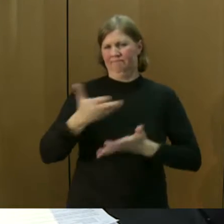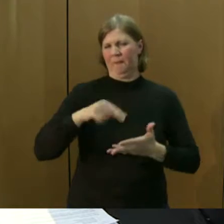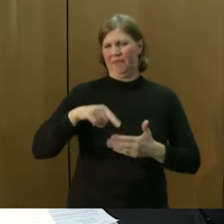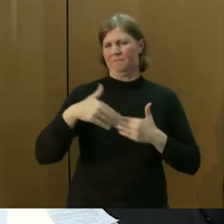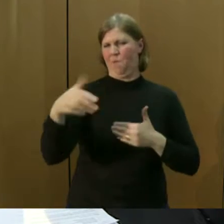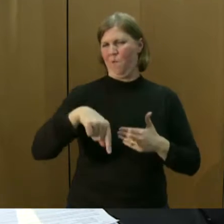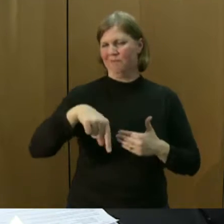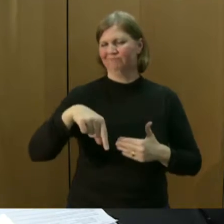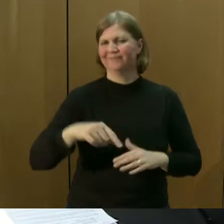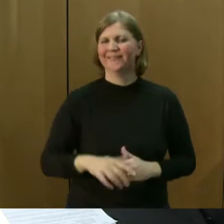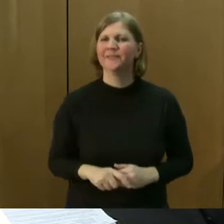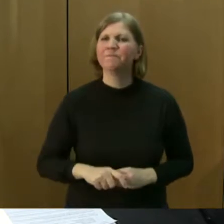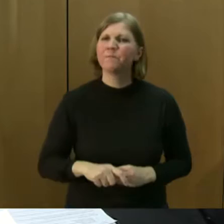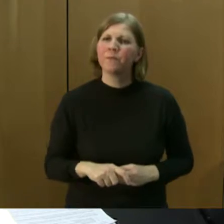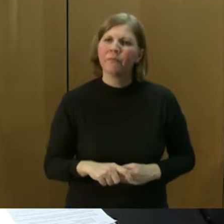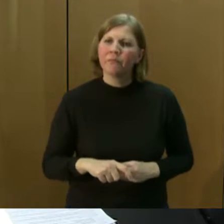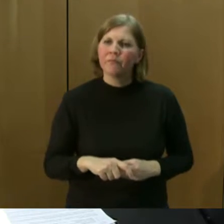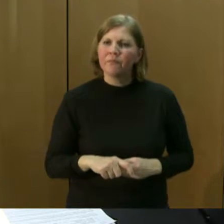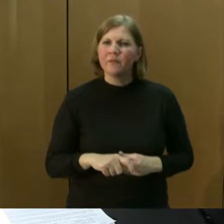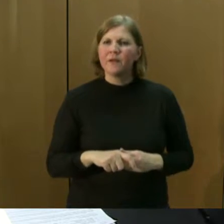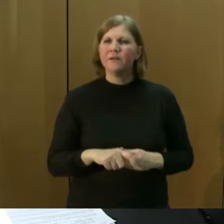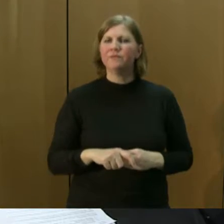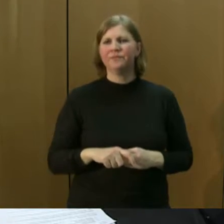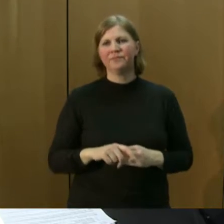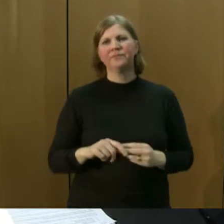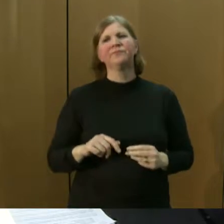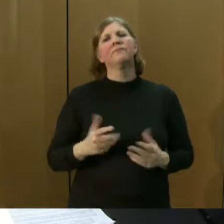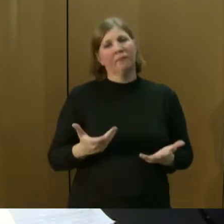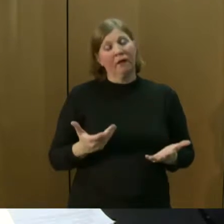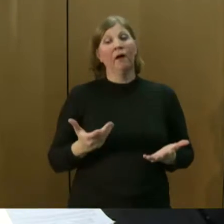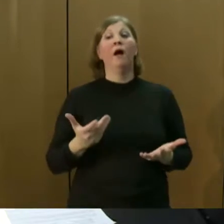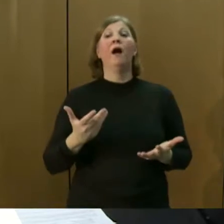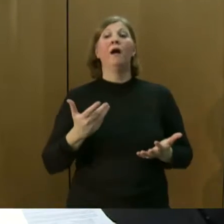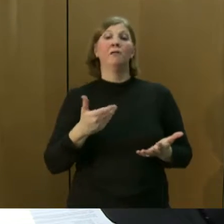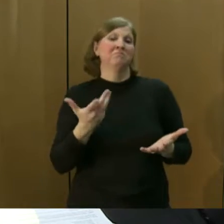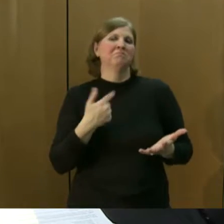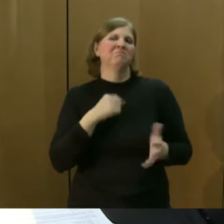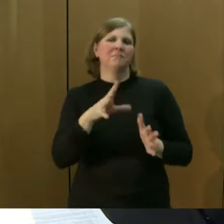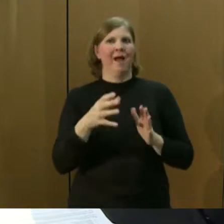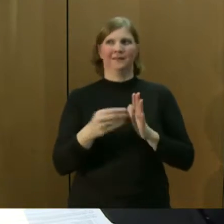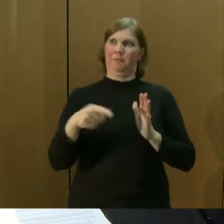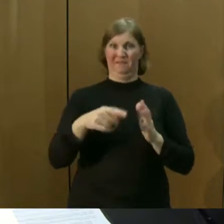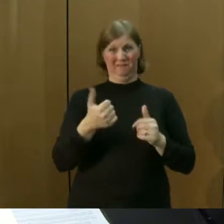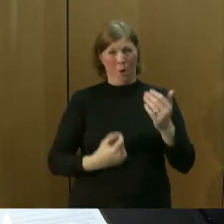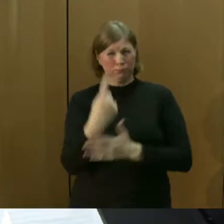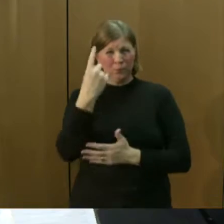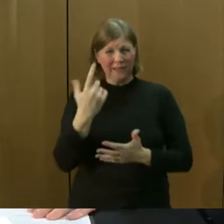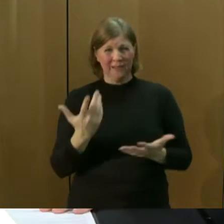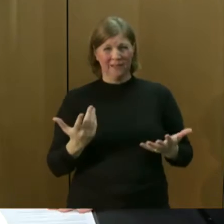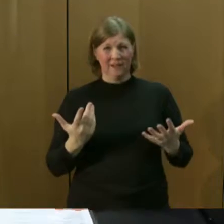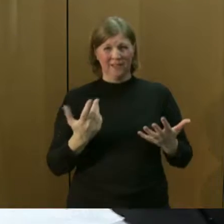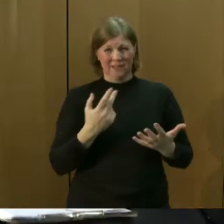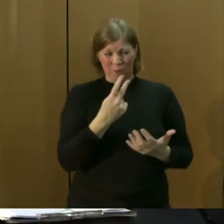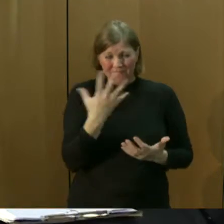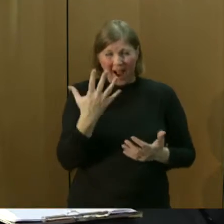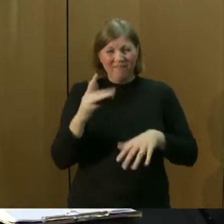that Mary touched on, in terms of, oh wow, you get to do 25 shows back to back, where else do you get that? That's a positive. Yeah, that's a positive. But you also get